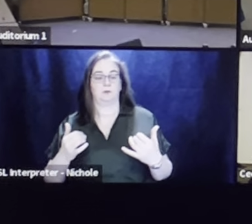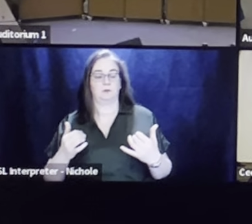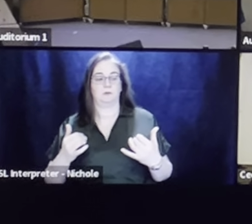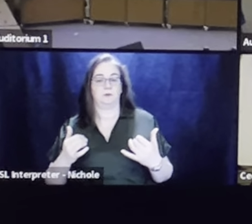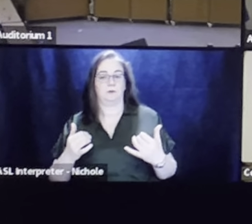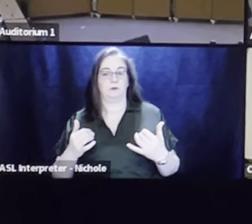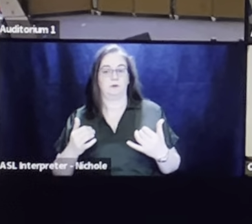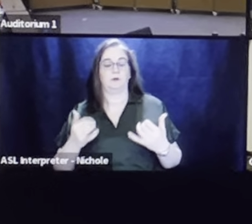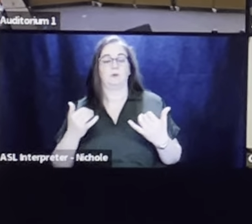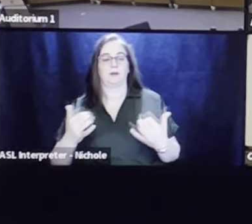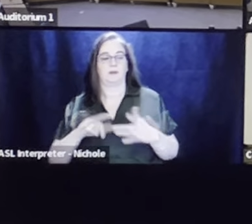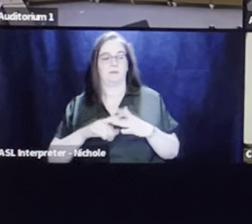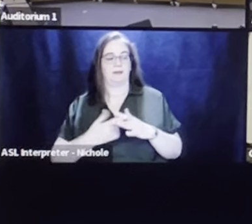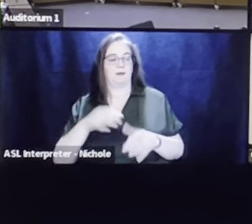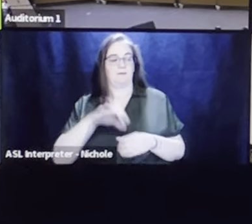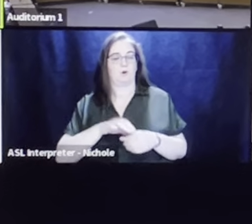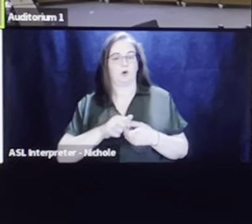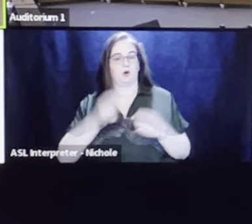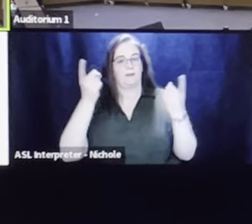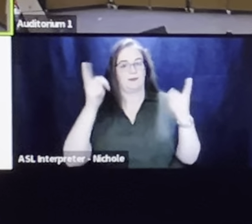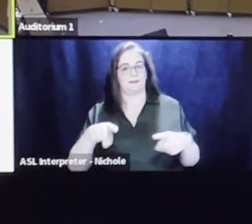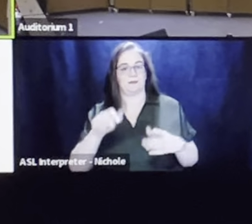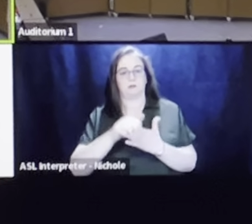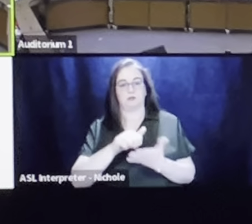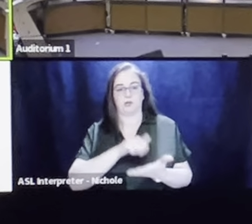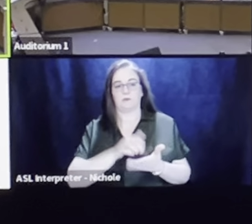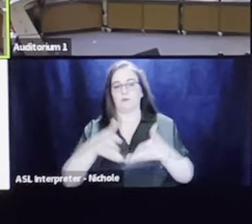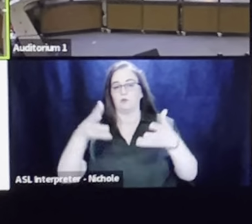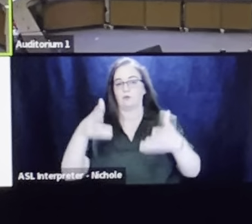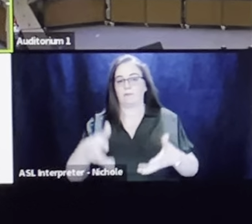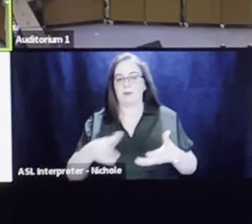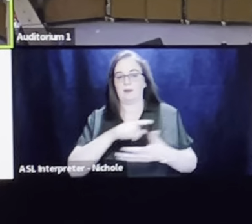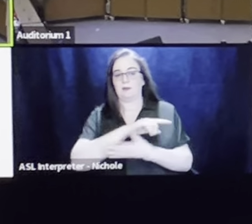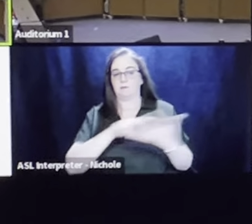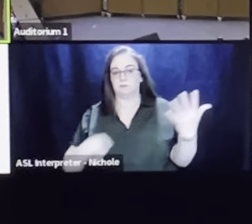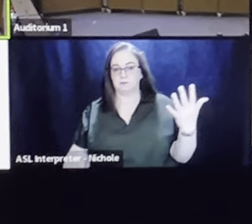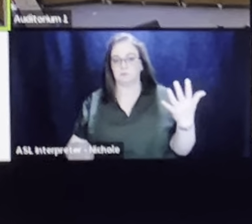we will now begin voting on a consent agenda for the remaining action items, which are items 1.